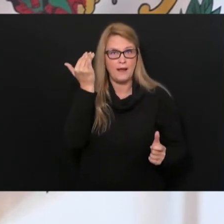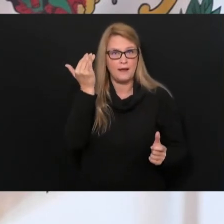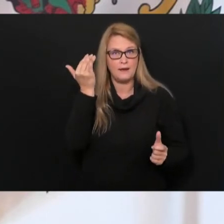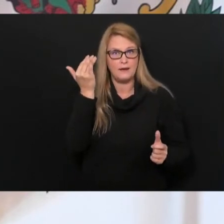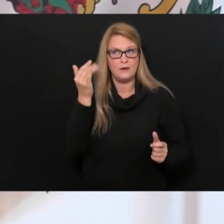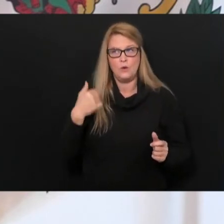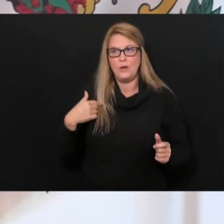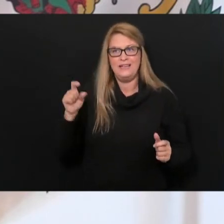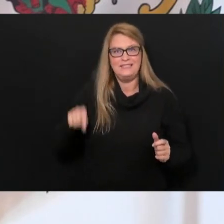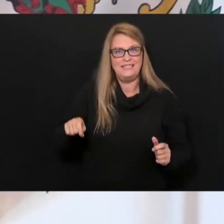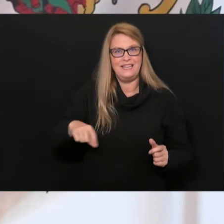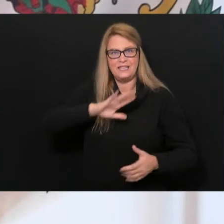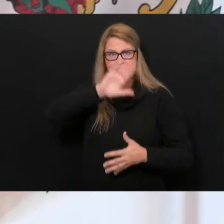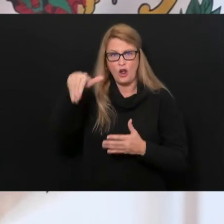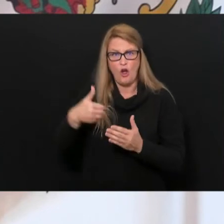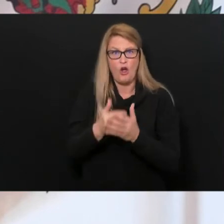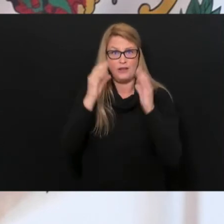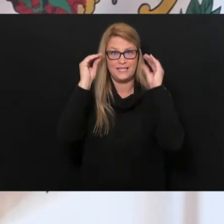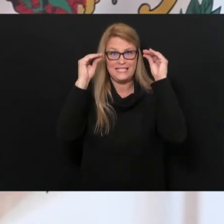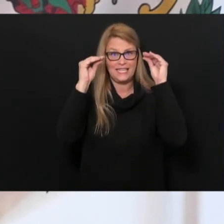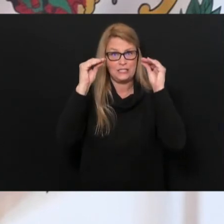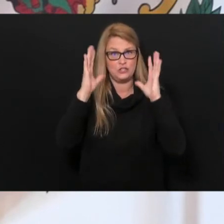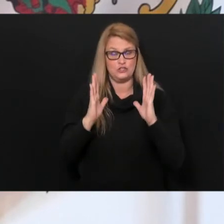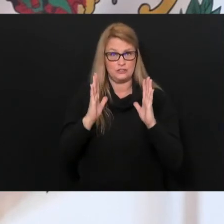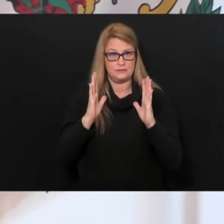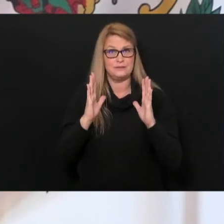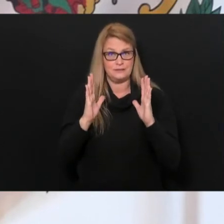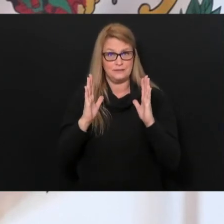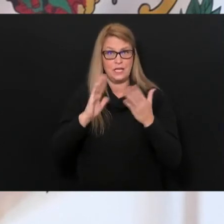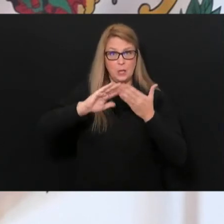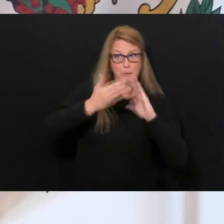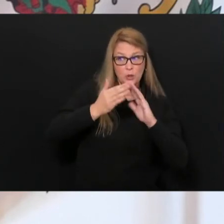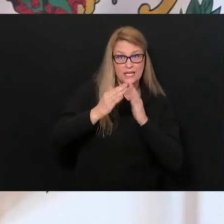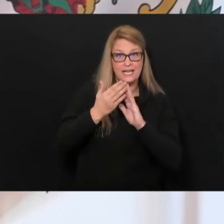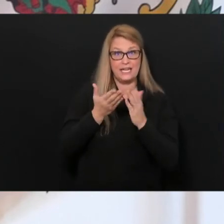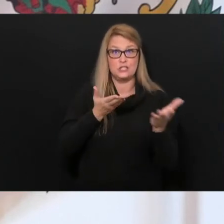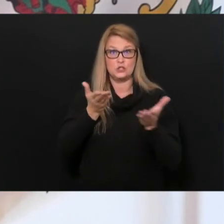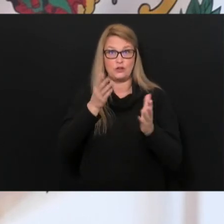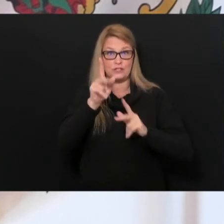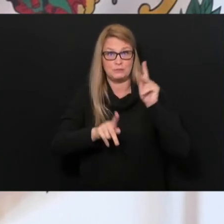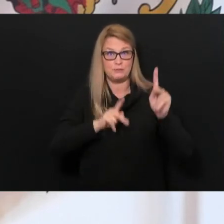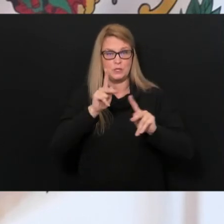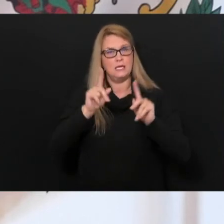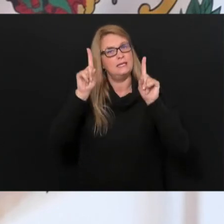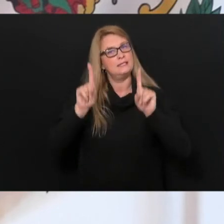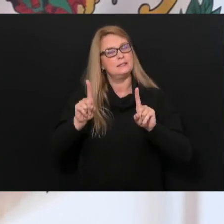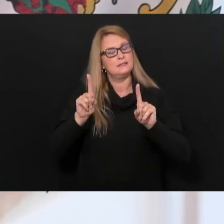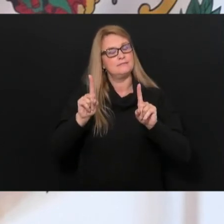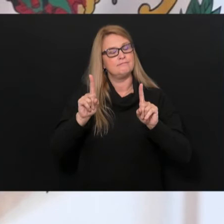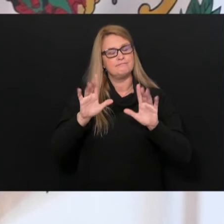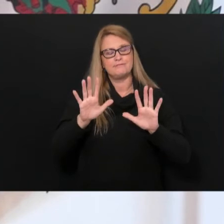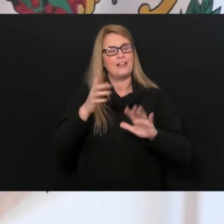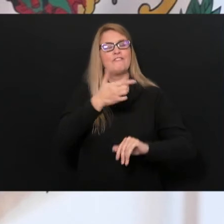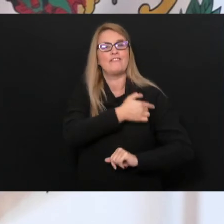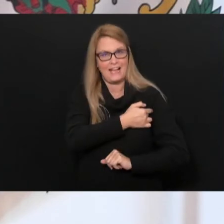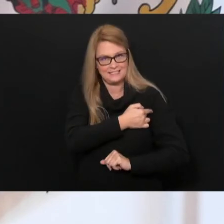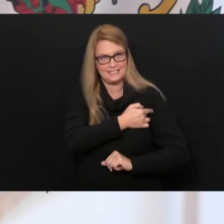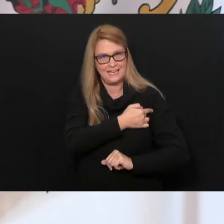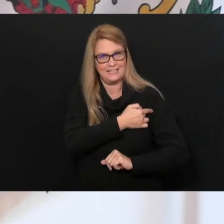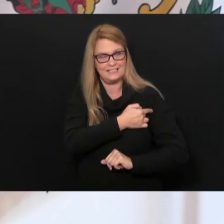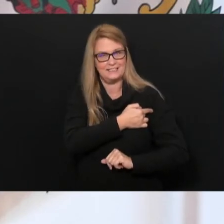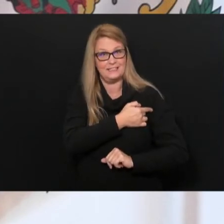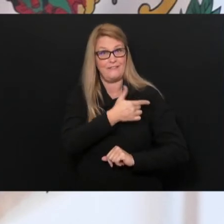and get all of our teaching community, and our service personnel tested, and I mean